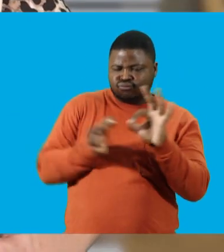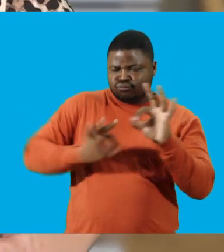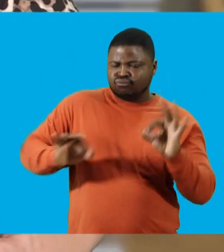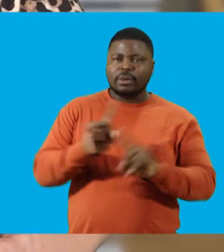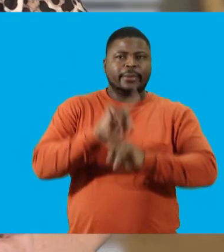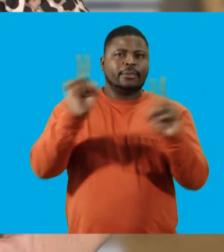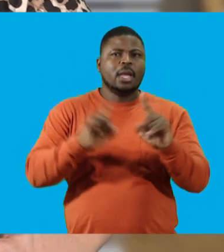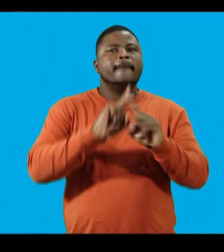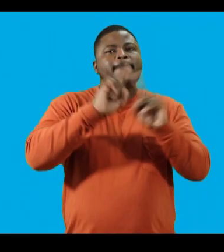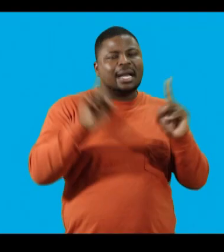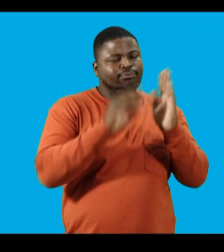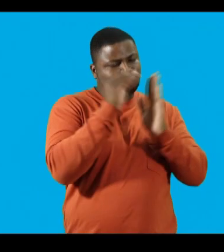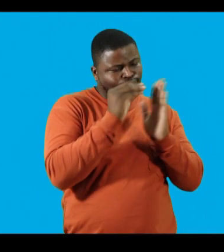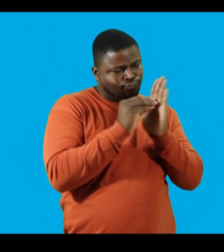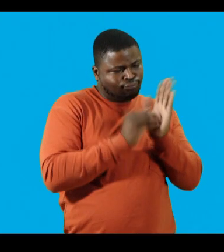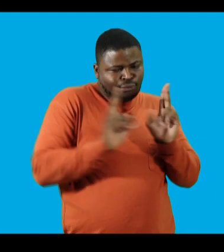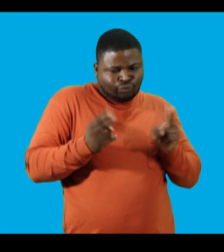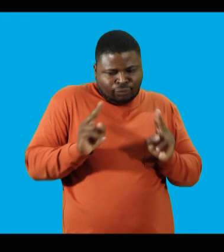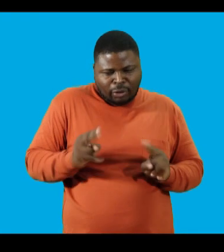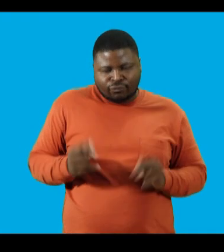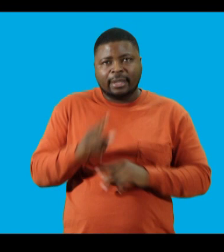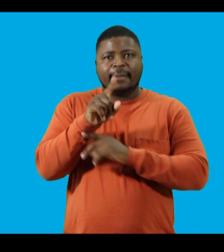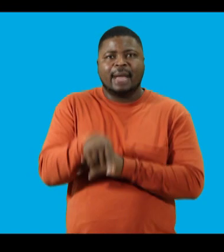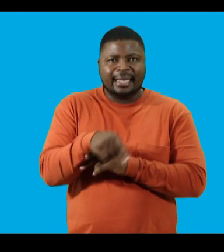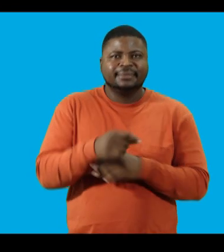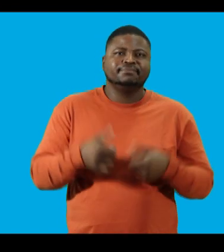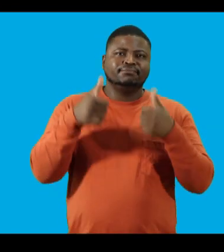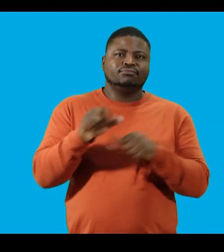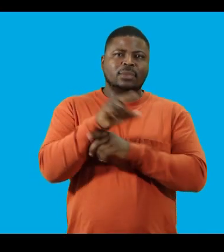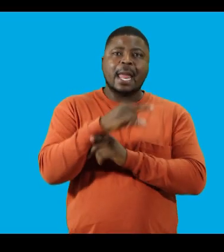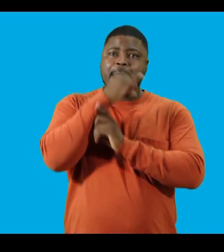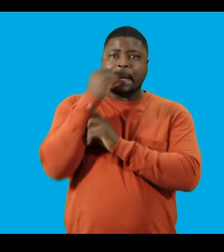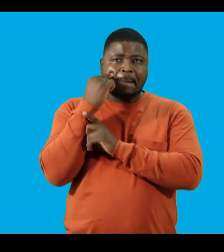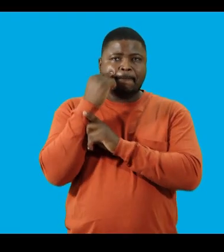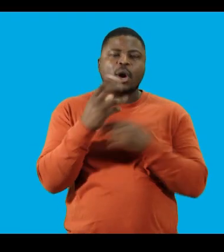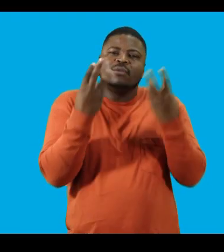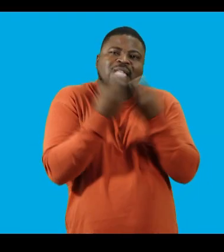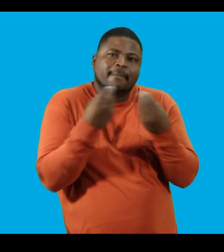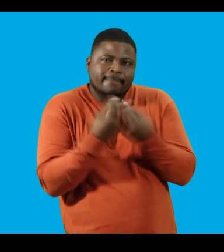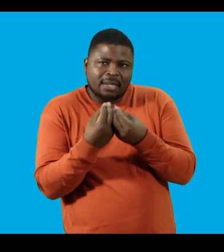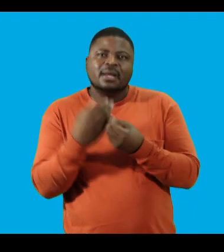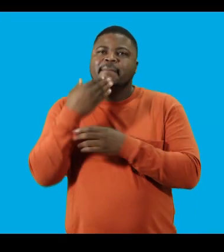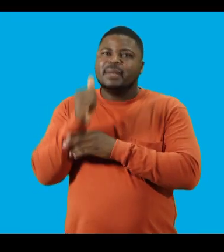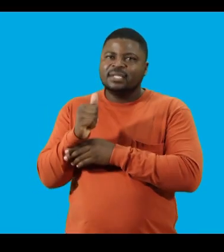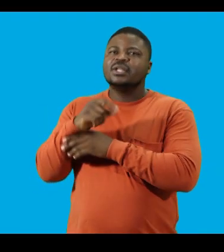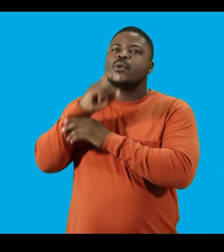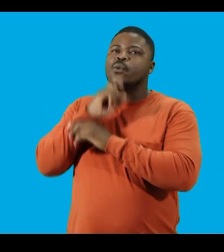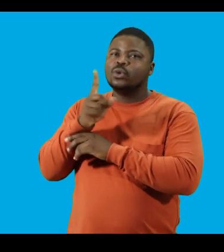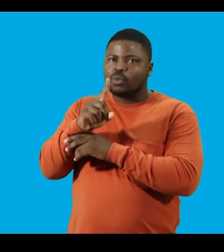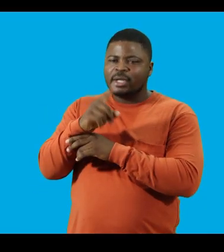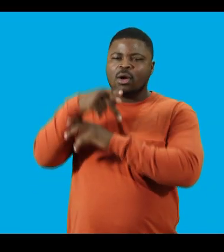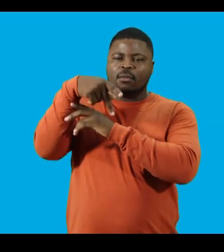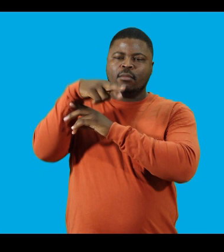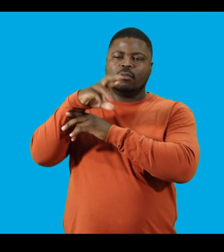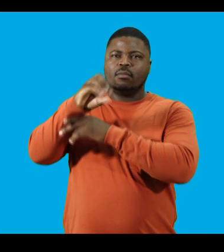use bullets. Then name is where you give a name of something. Remember to use